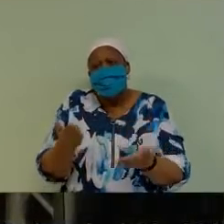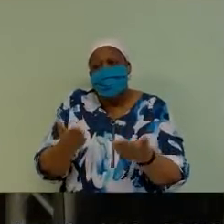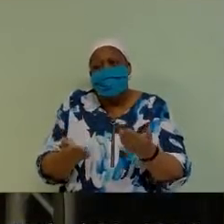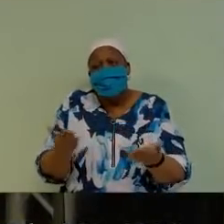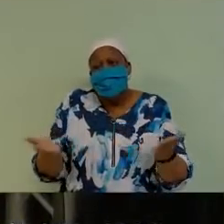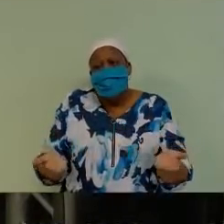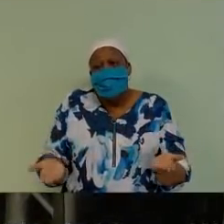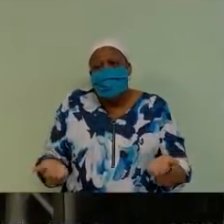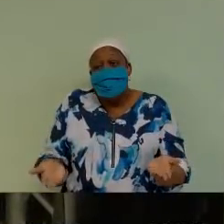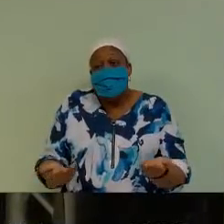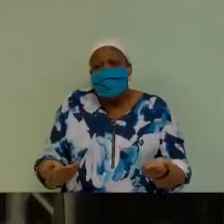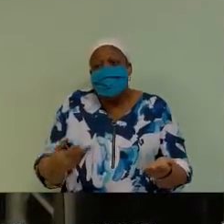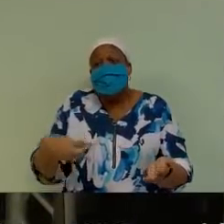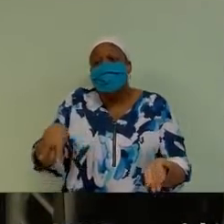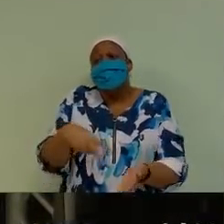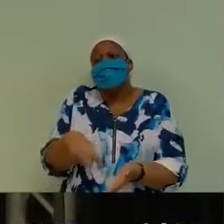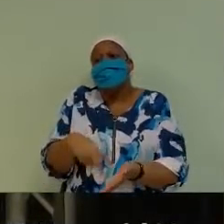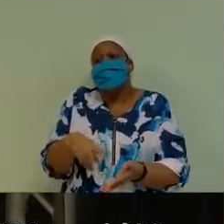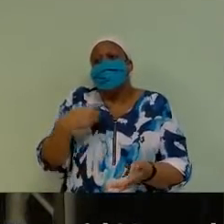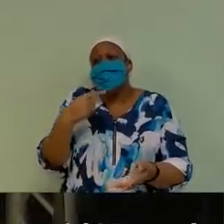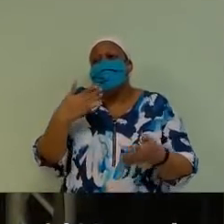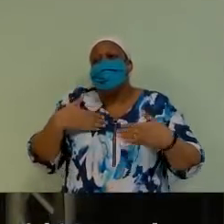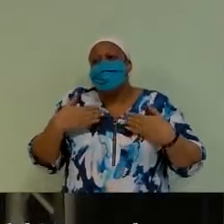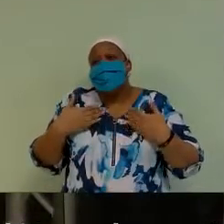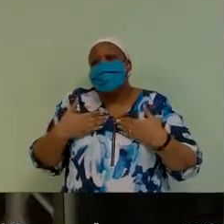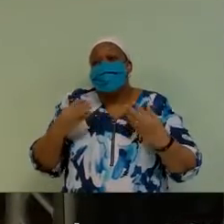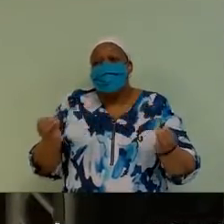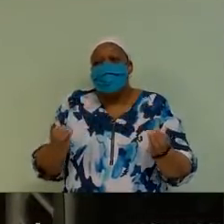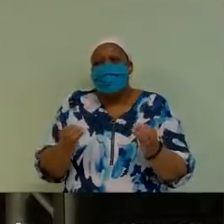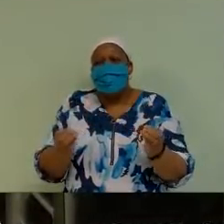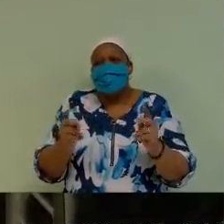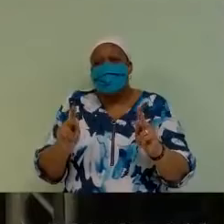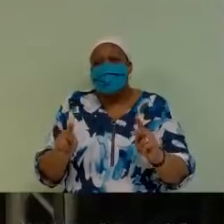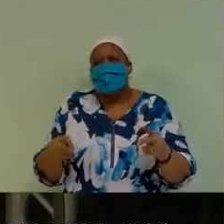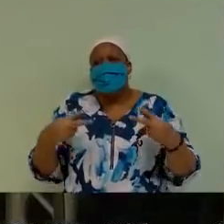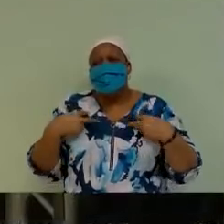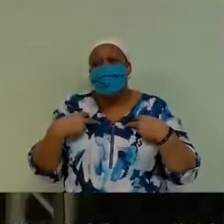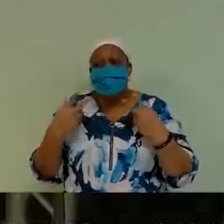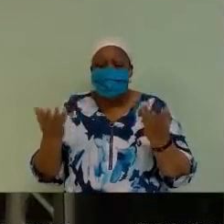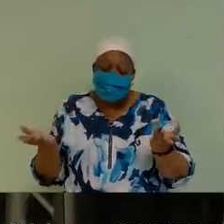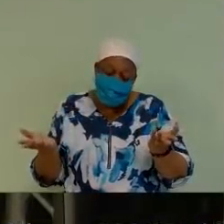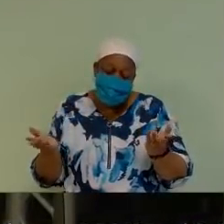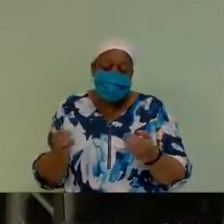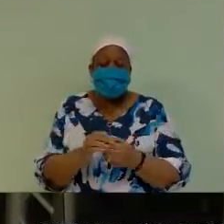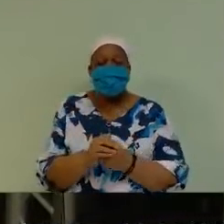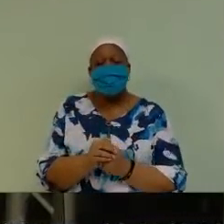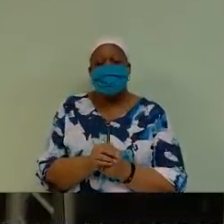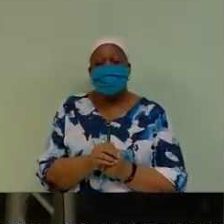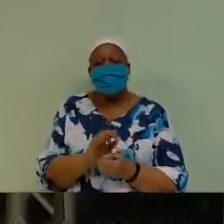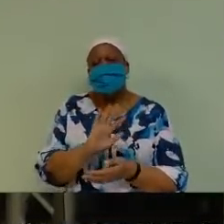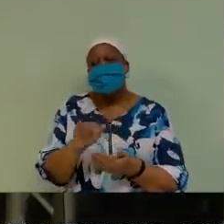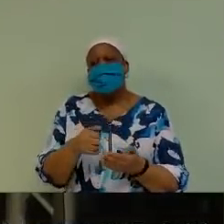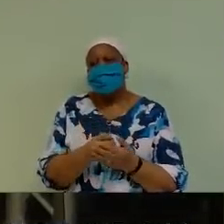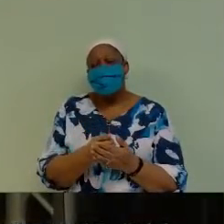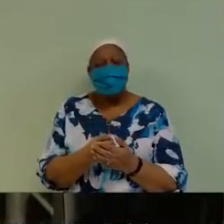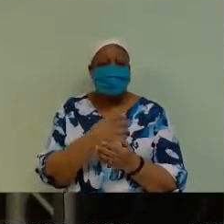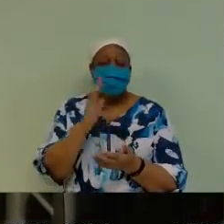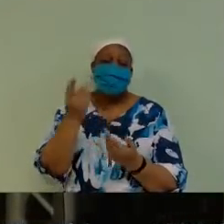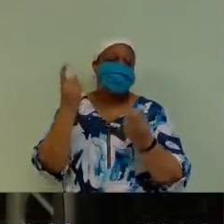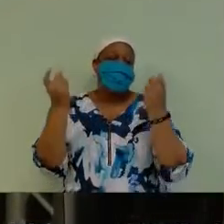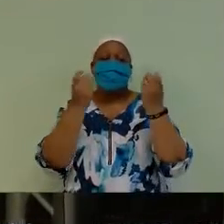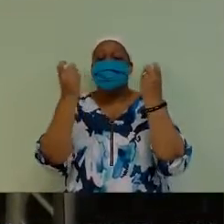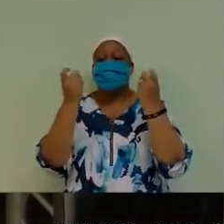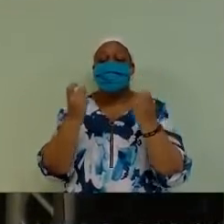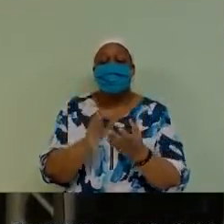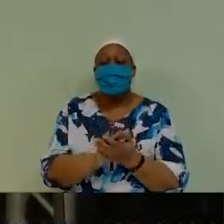Minister of New Zealand. And maybe I can say that all of the persons in our country or society need to be celebrating